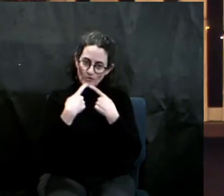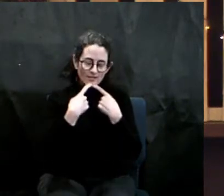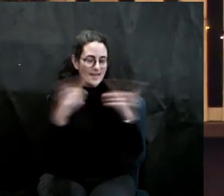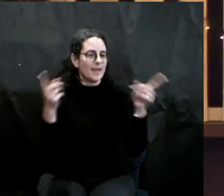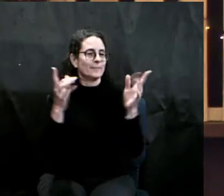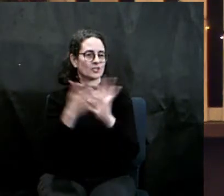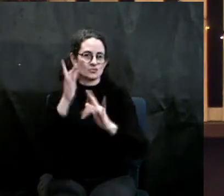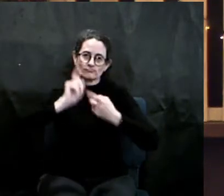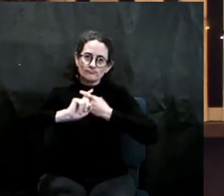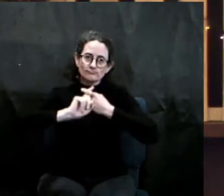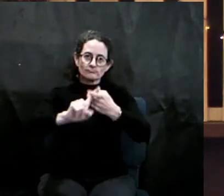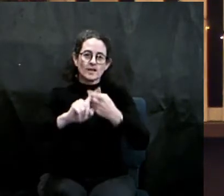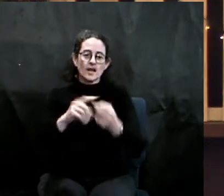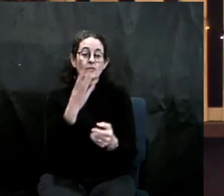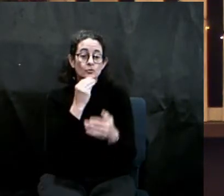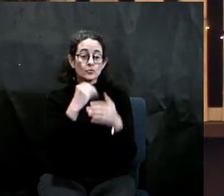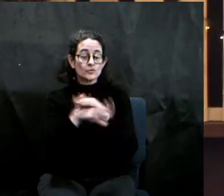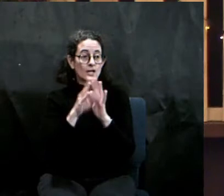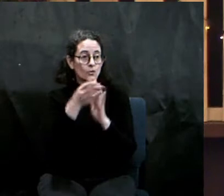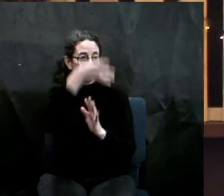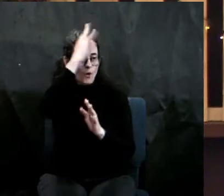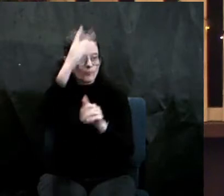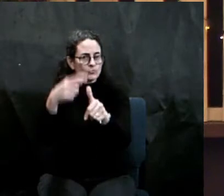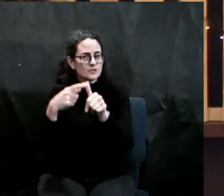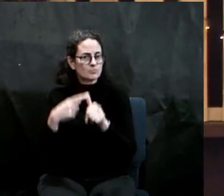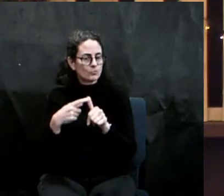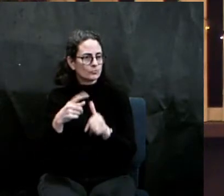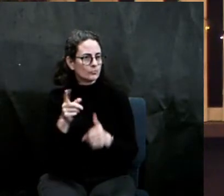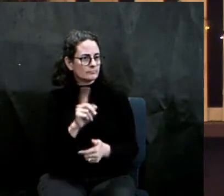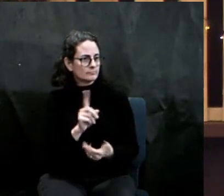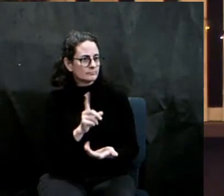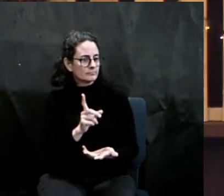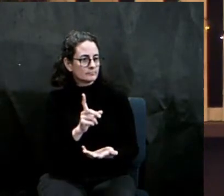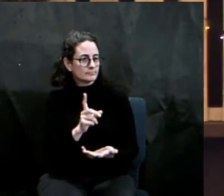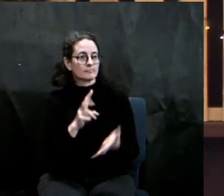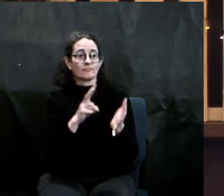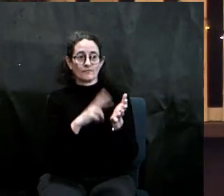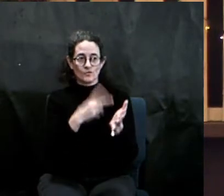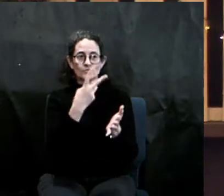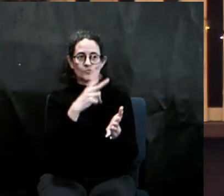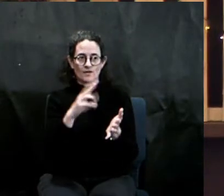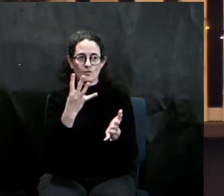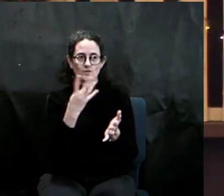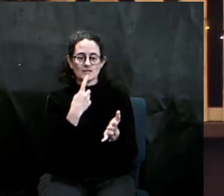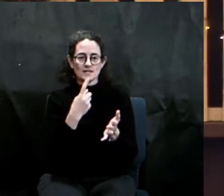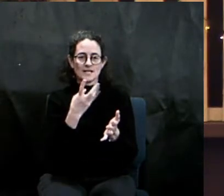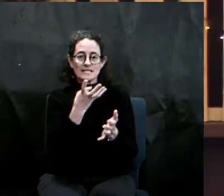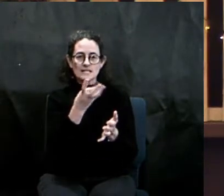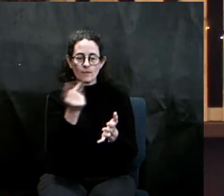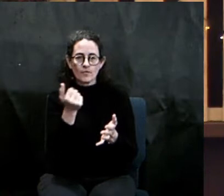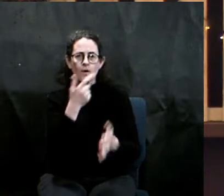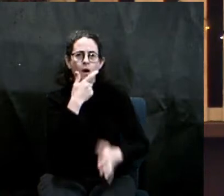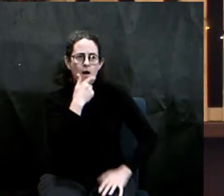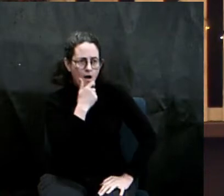how do the Jews in Rome react? Well, we find out in verse 24. Some were convinced by what he